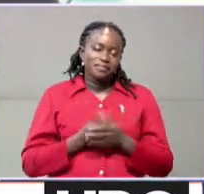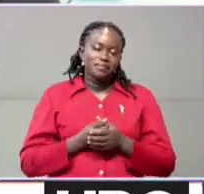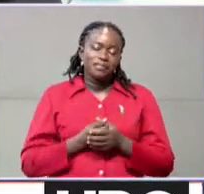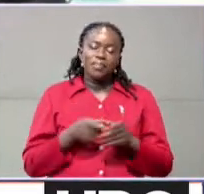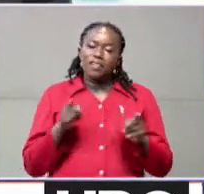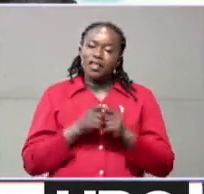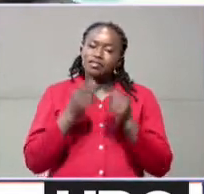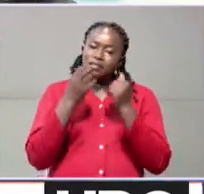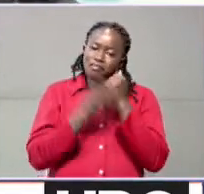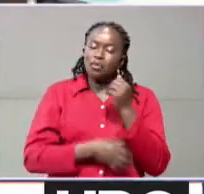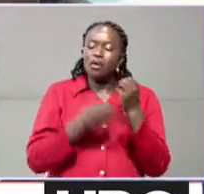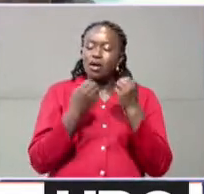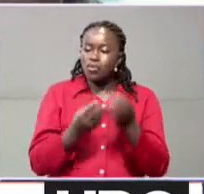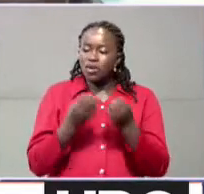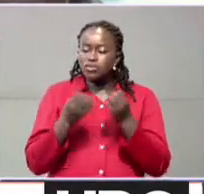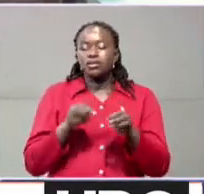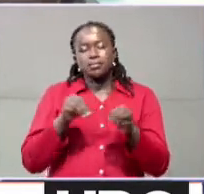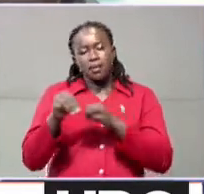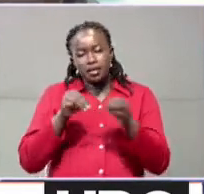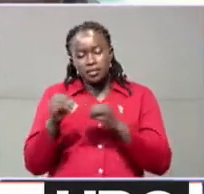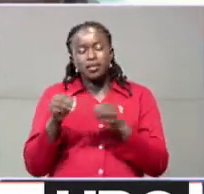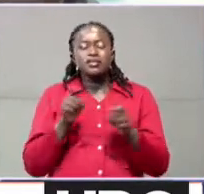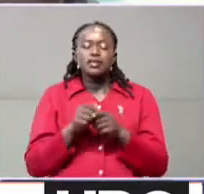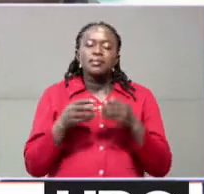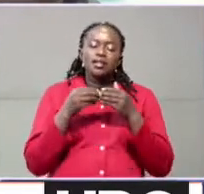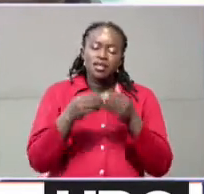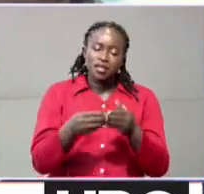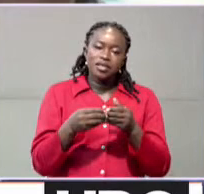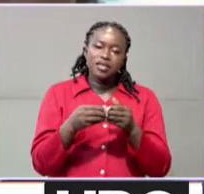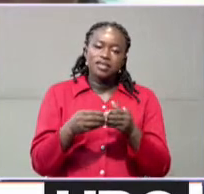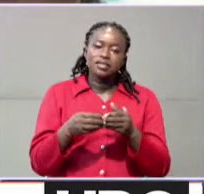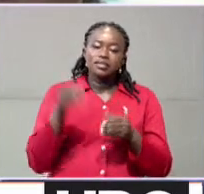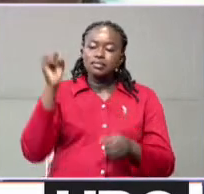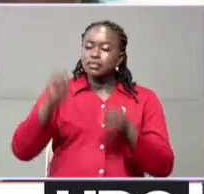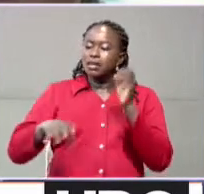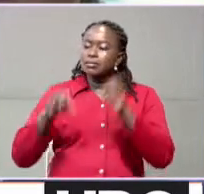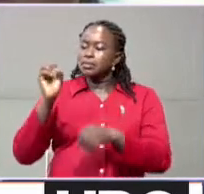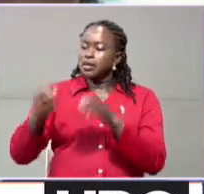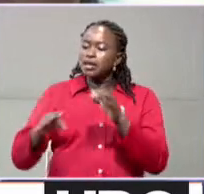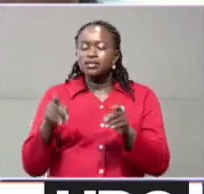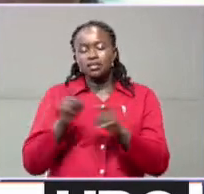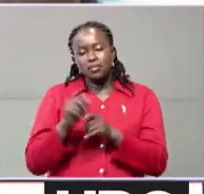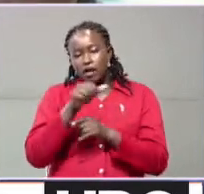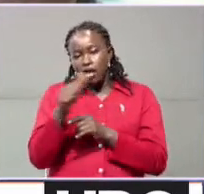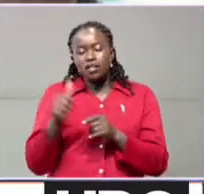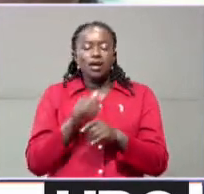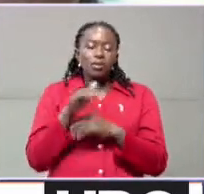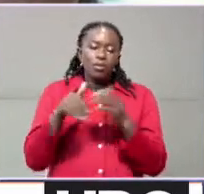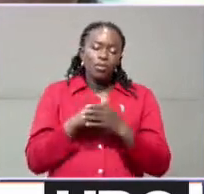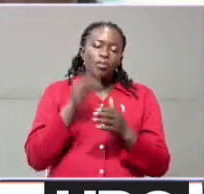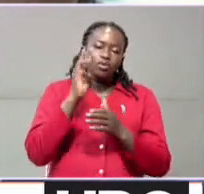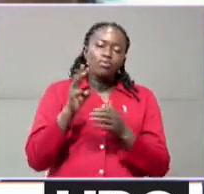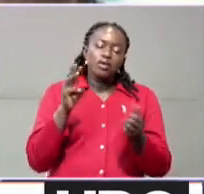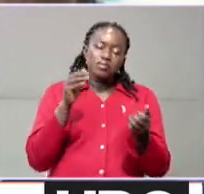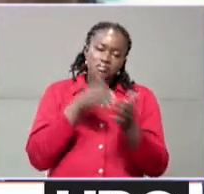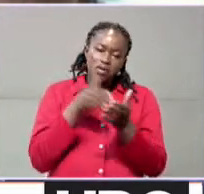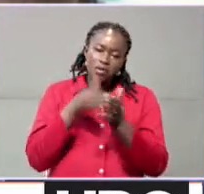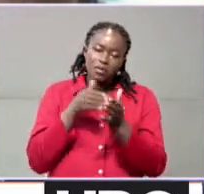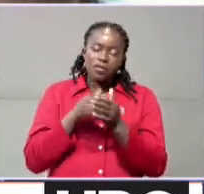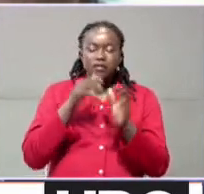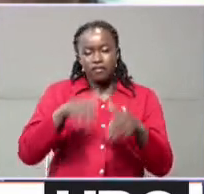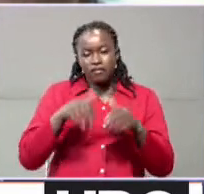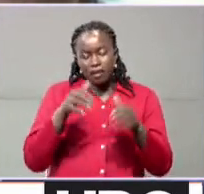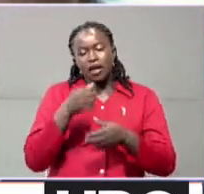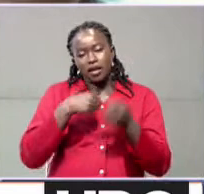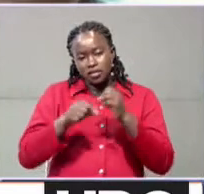poor waste management resulting into pollution among others is bound to jeopardize farming activities